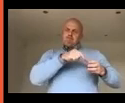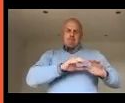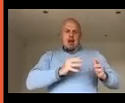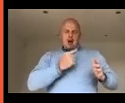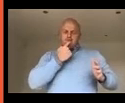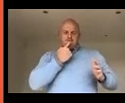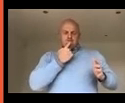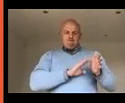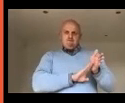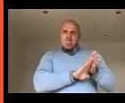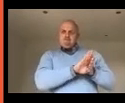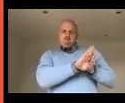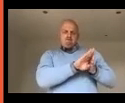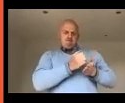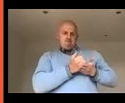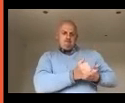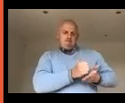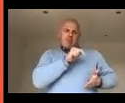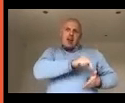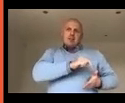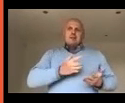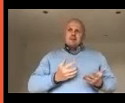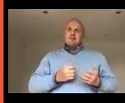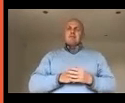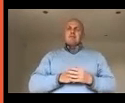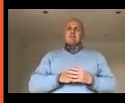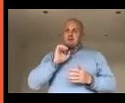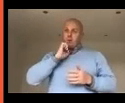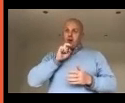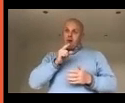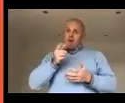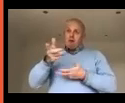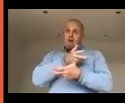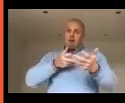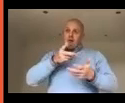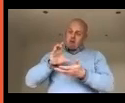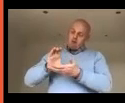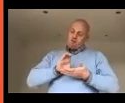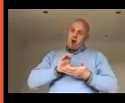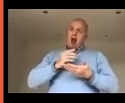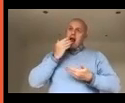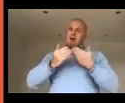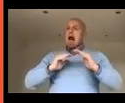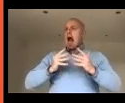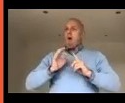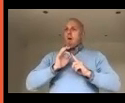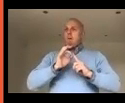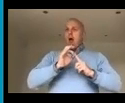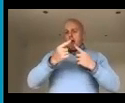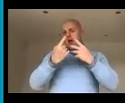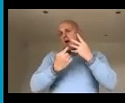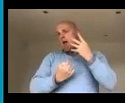communities recover as well. We'll talk about the grant, we'll explain how the process works.